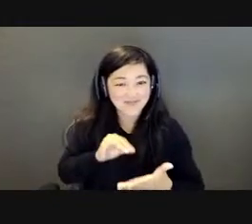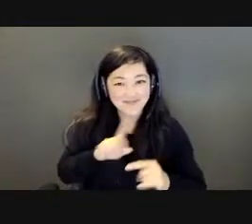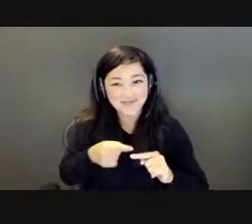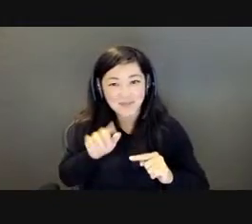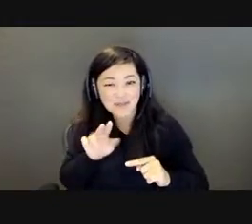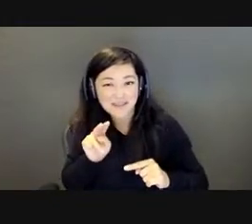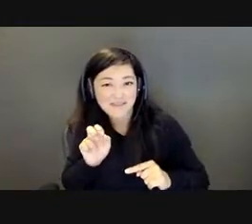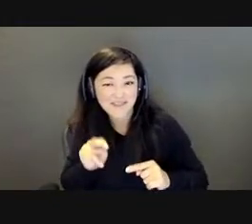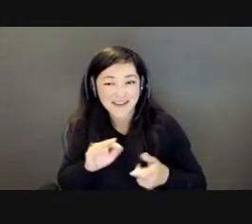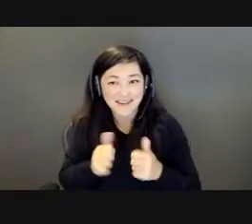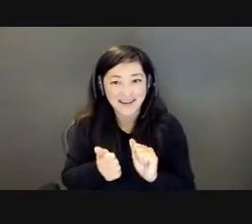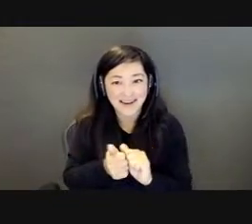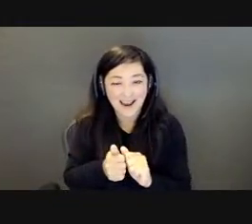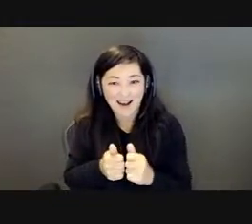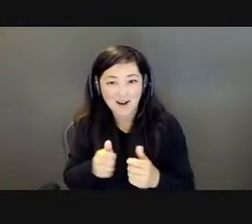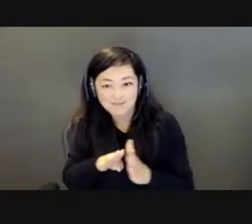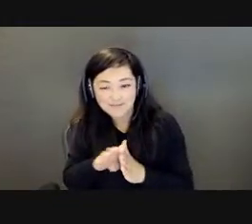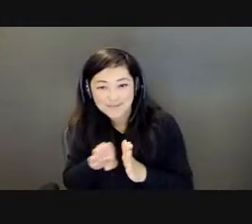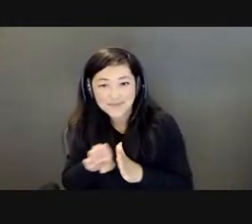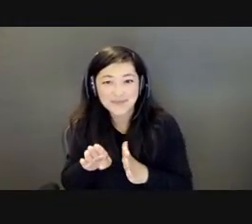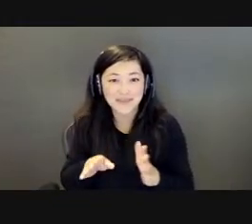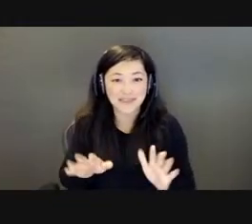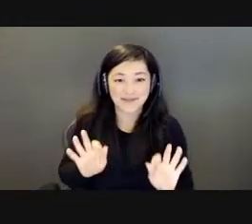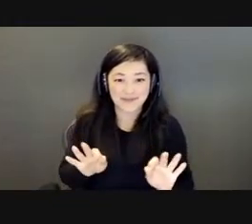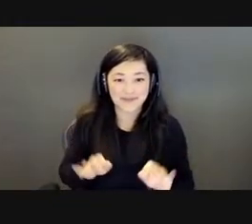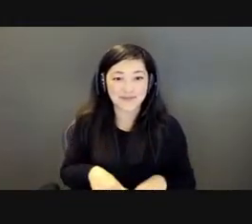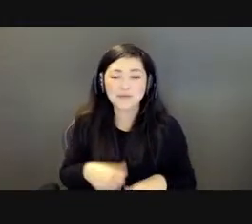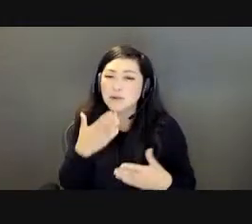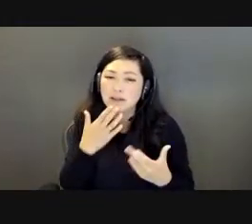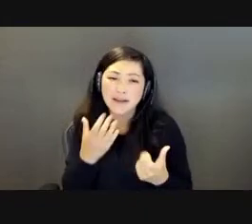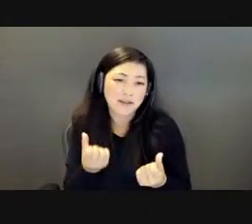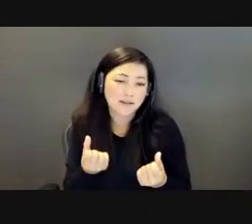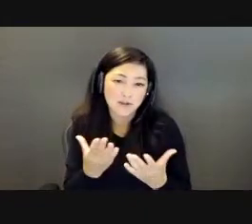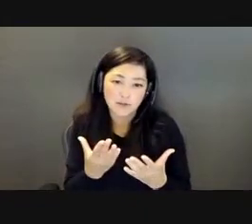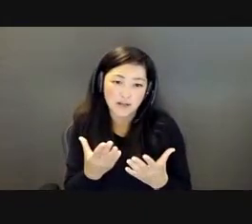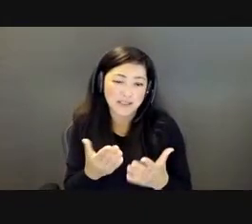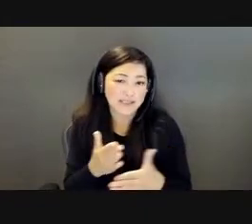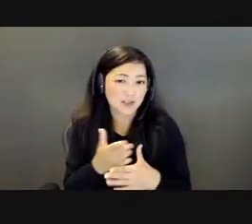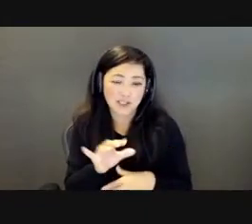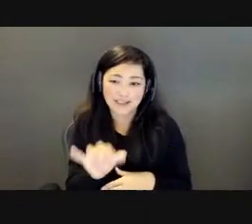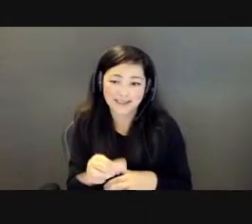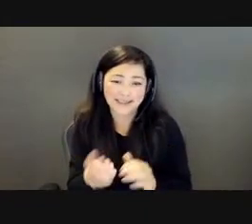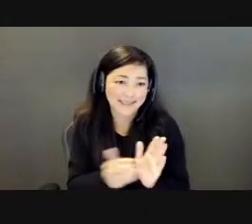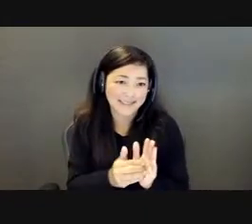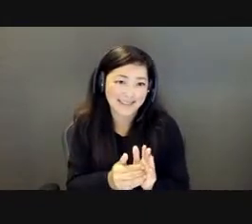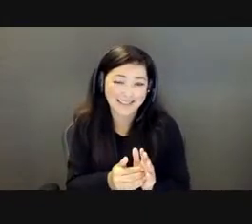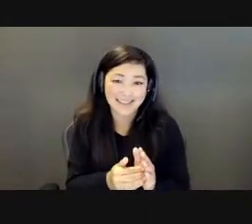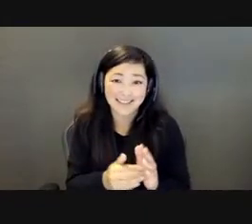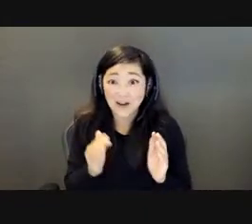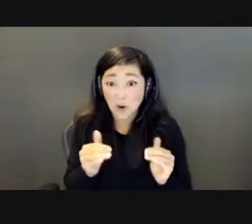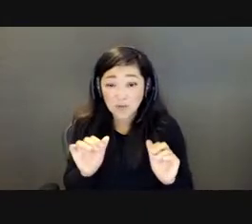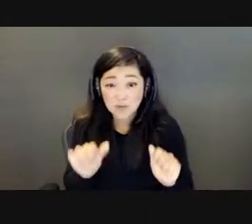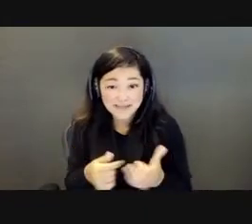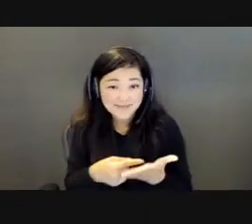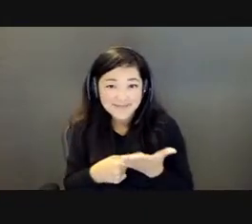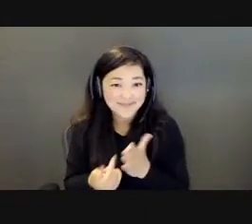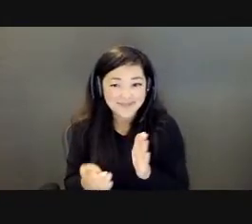that possible for yourself. So thank you again for sharing that with us today. And hopefully we can chat with you again